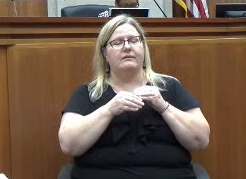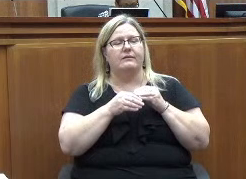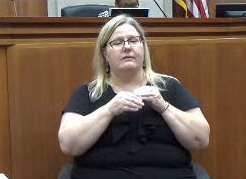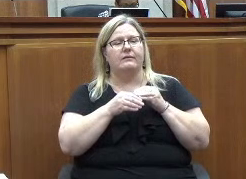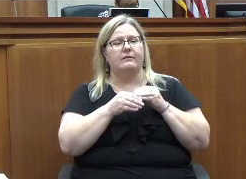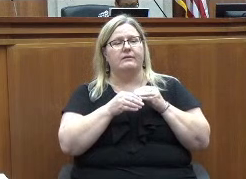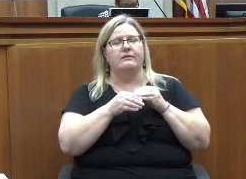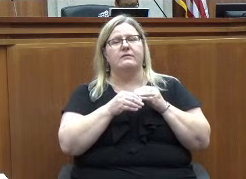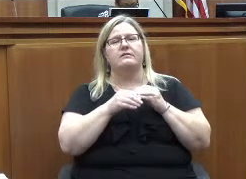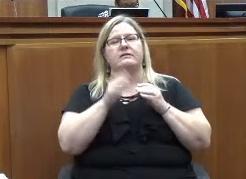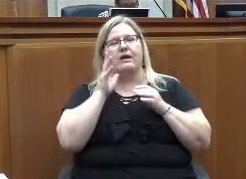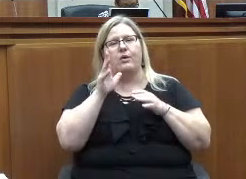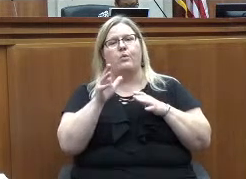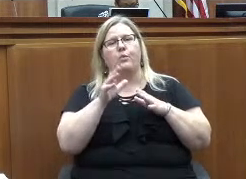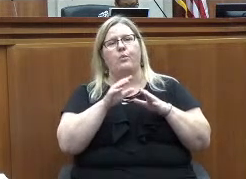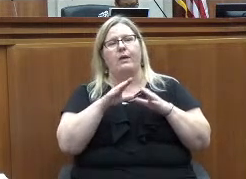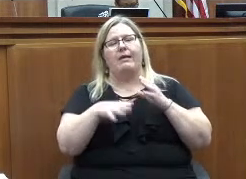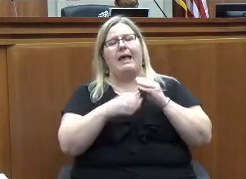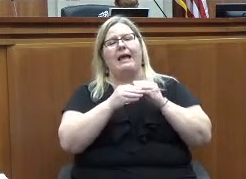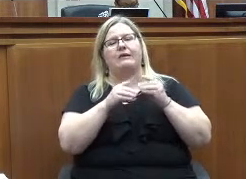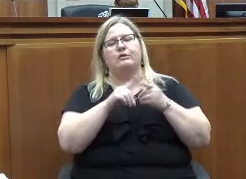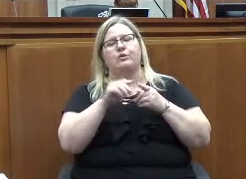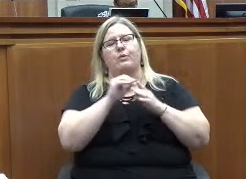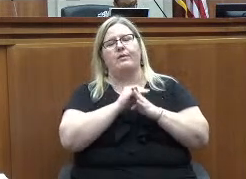the October agenda. We'll have unanimous consent.